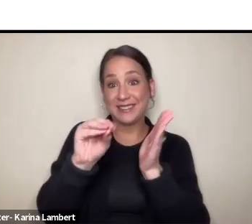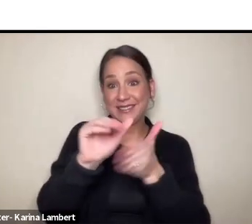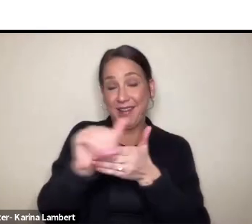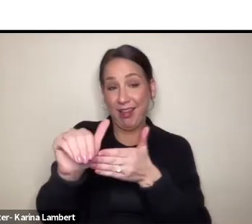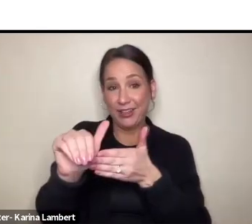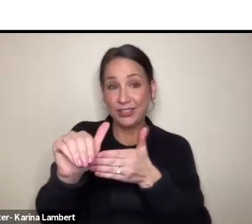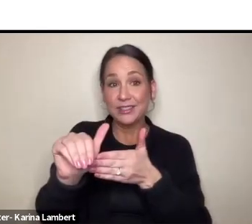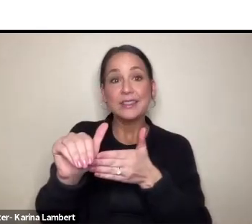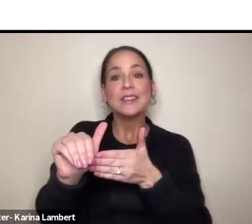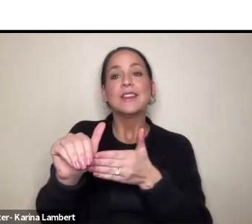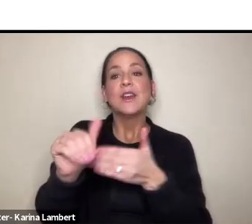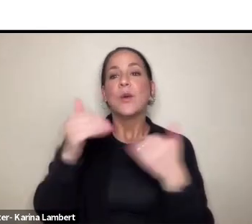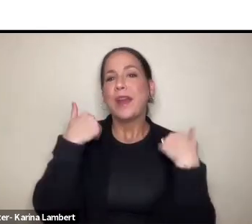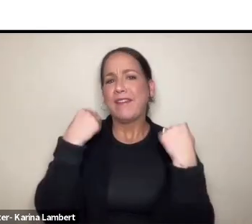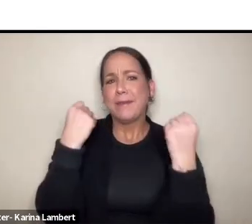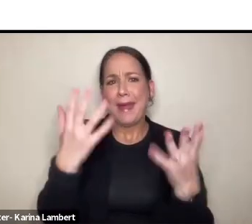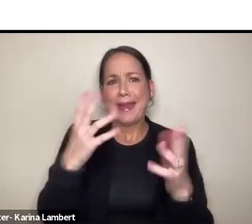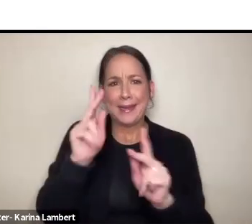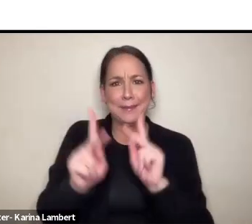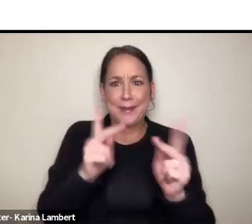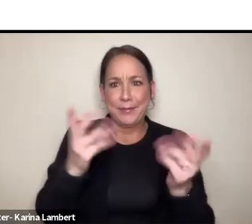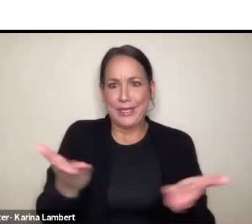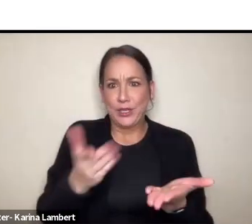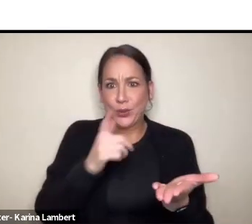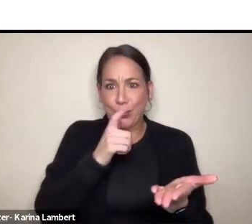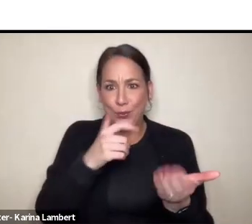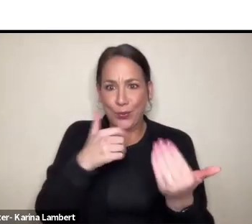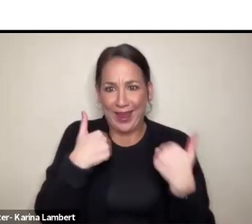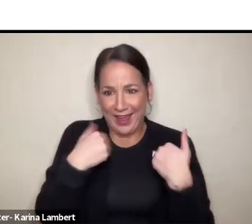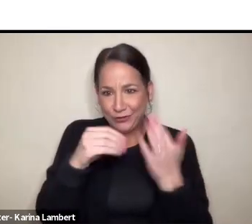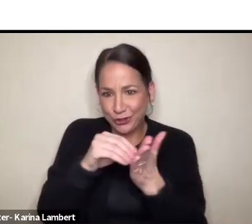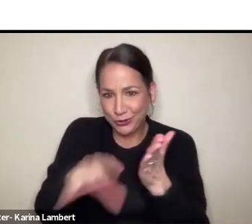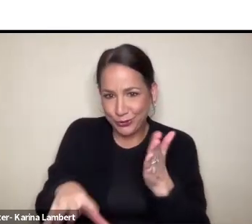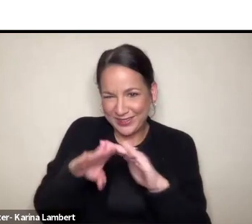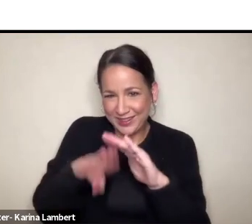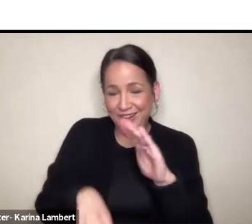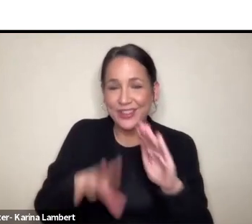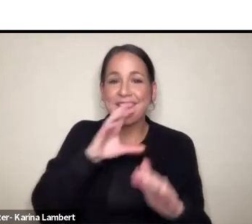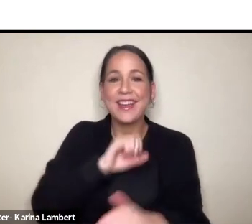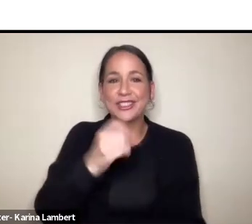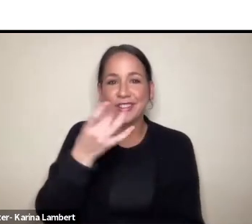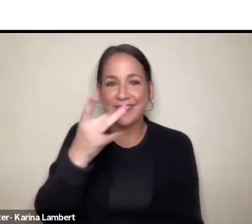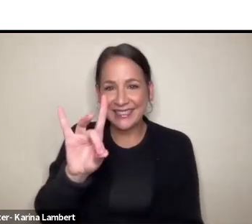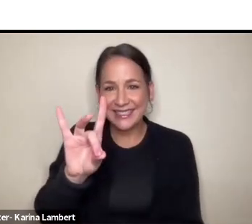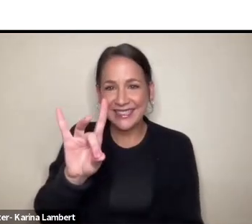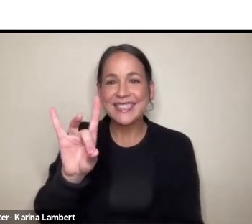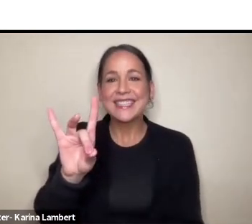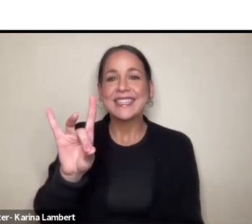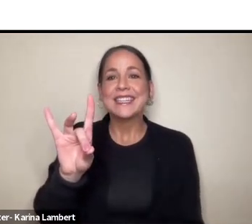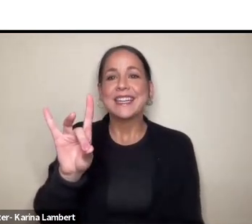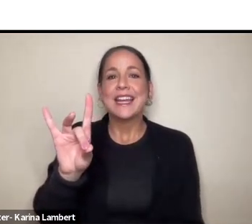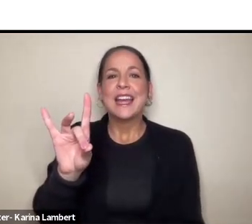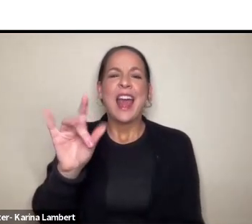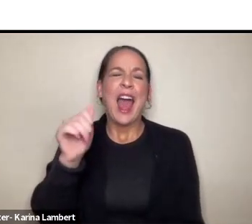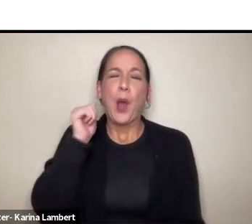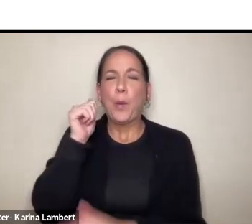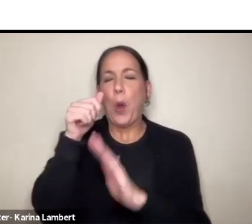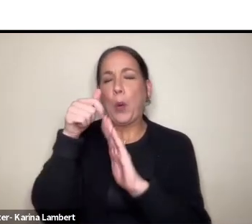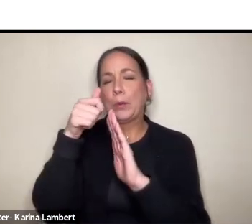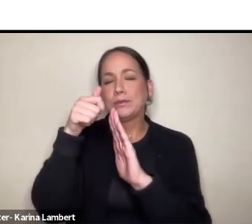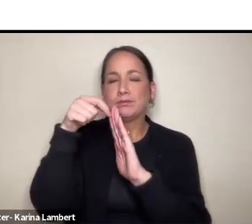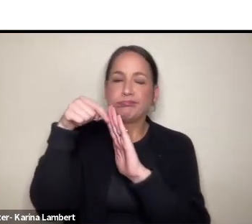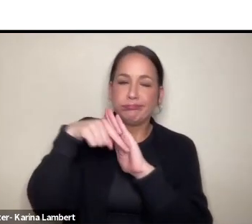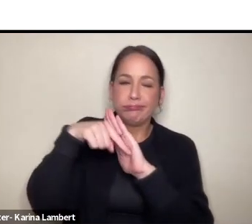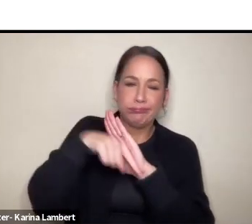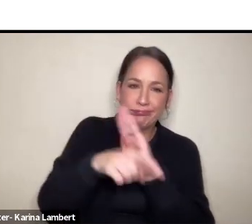folks on the call that have students that are under the age of 18, in interest of time, we won't go too much farther into